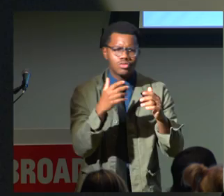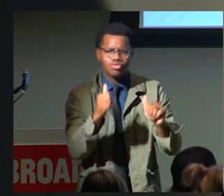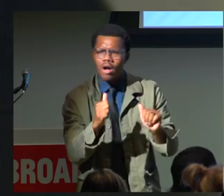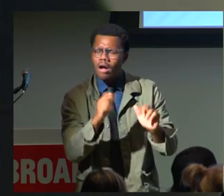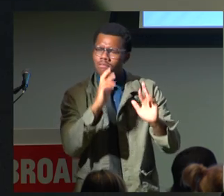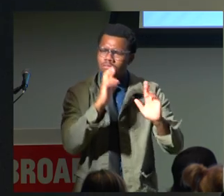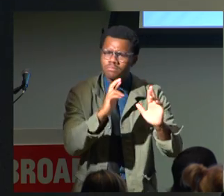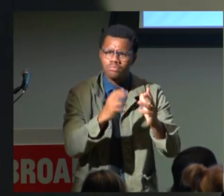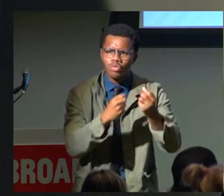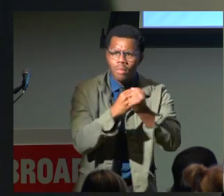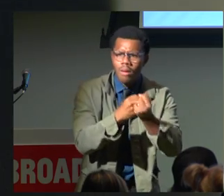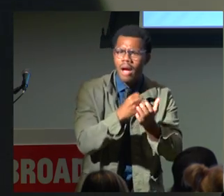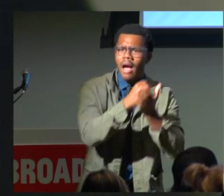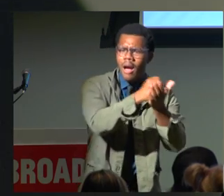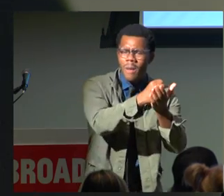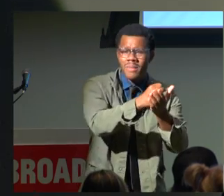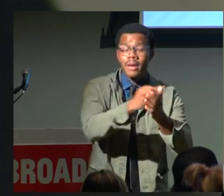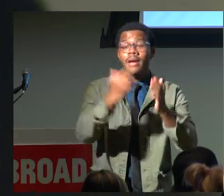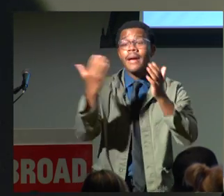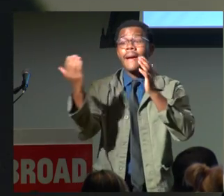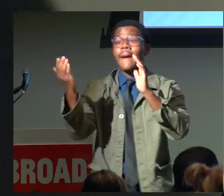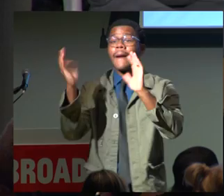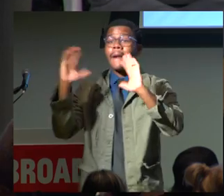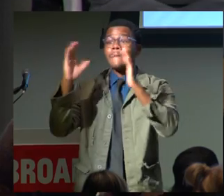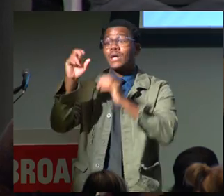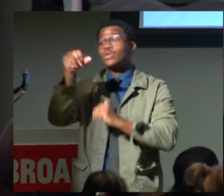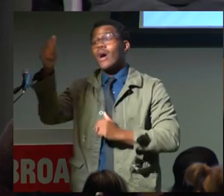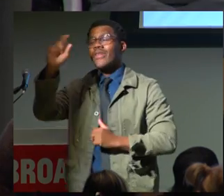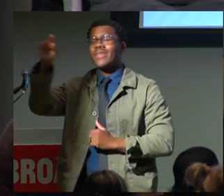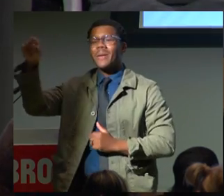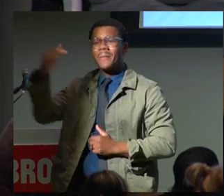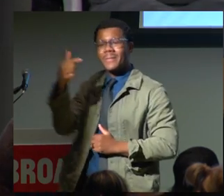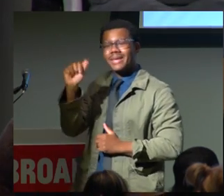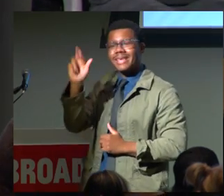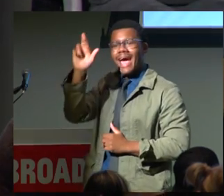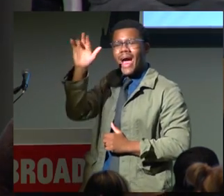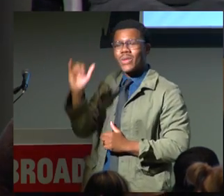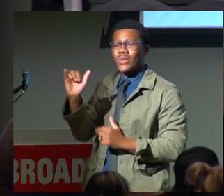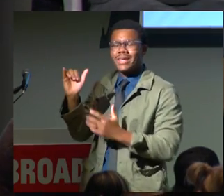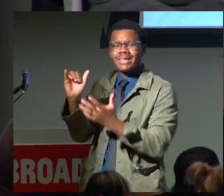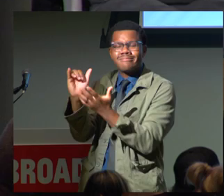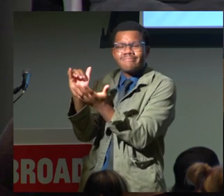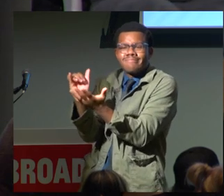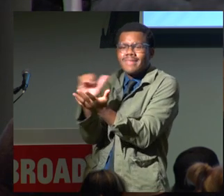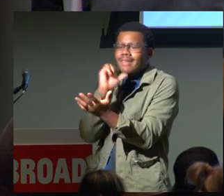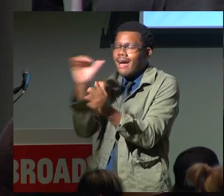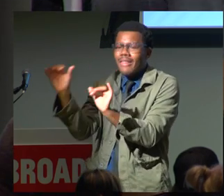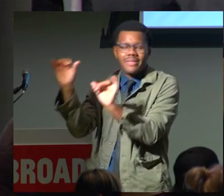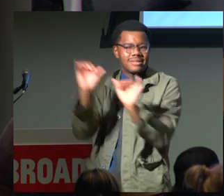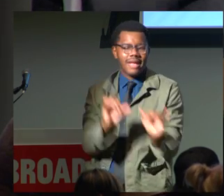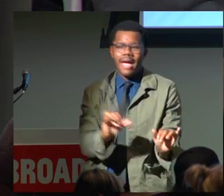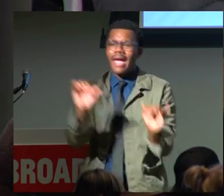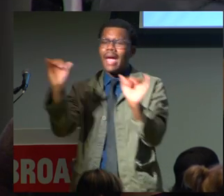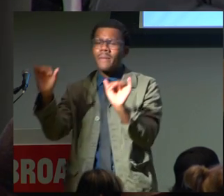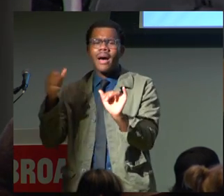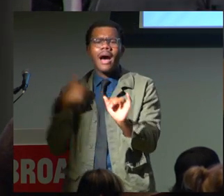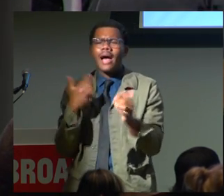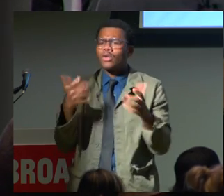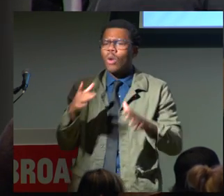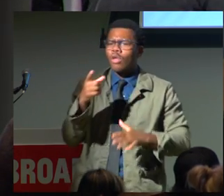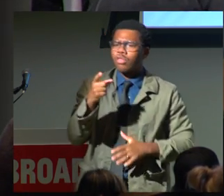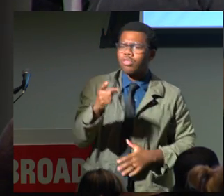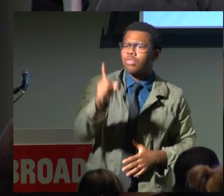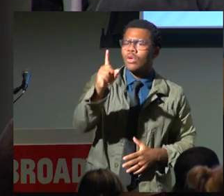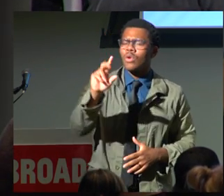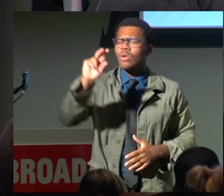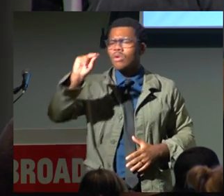something, oh God, other gallery dealers are gonna get in their feelings. I haven't seen that before to this level. So I don't wanna be disrespectful to anybody else.